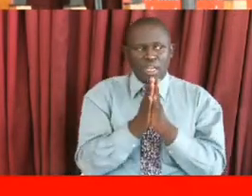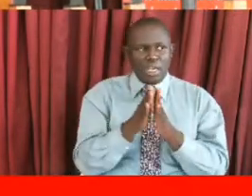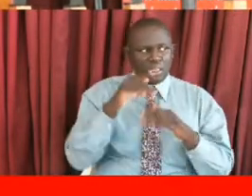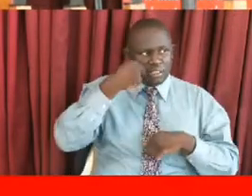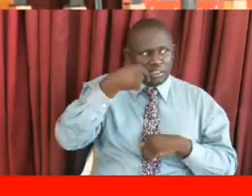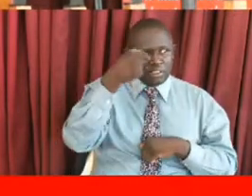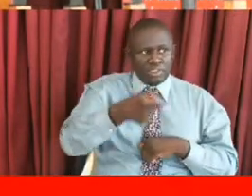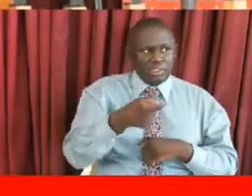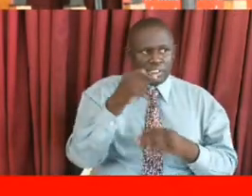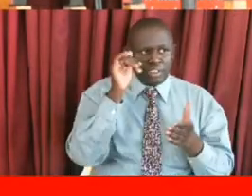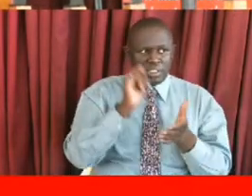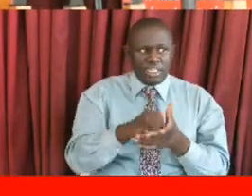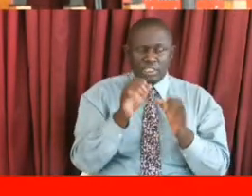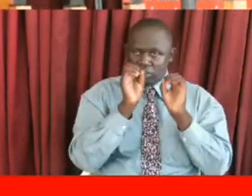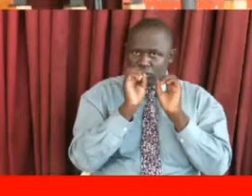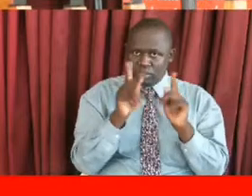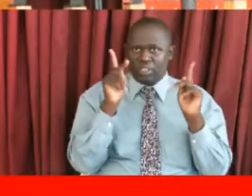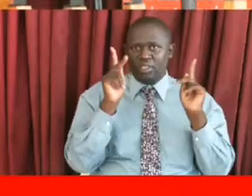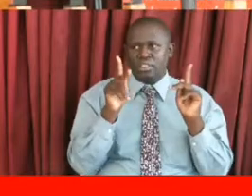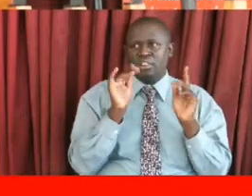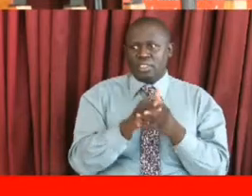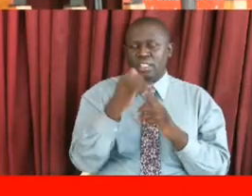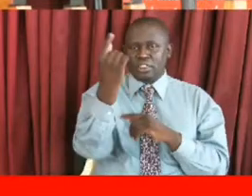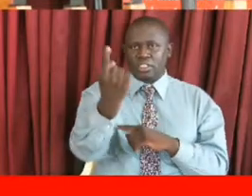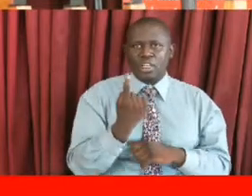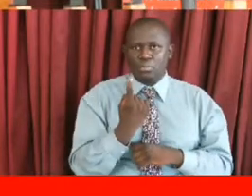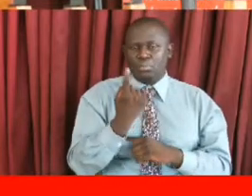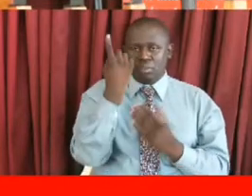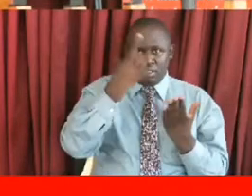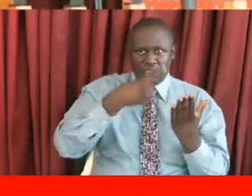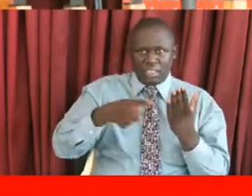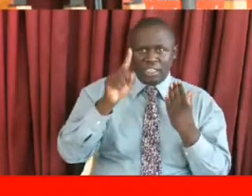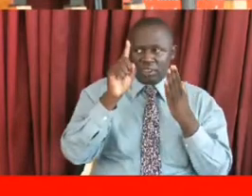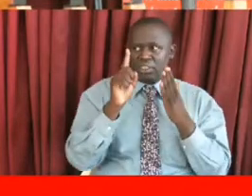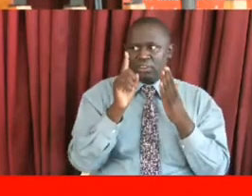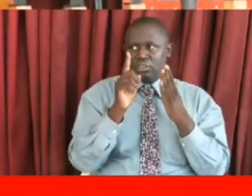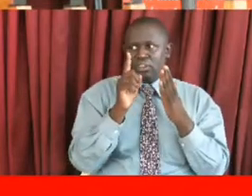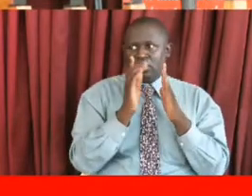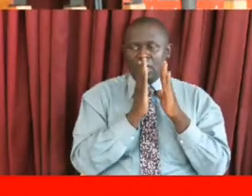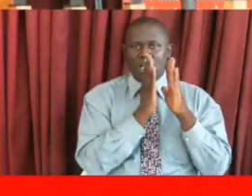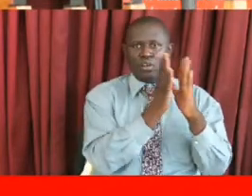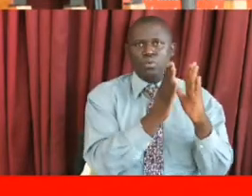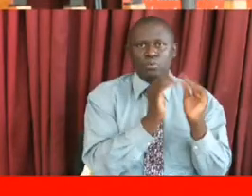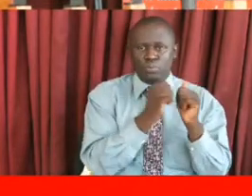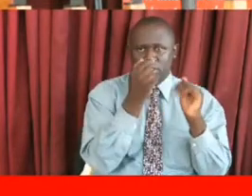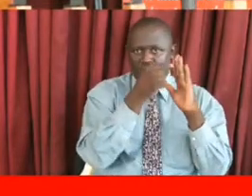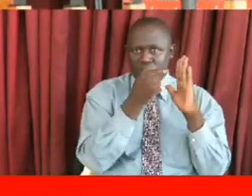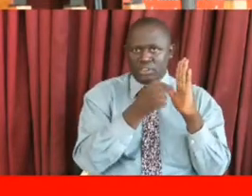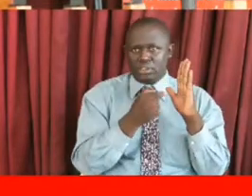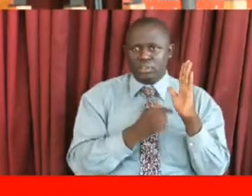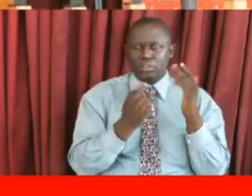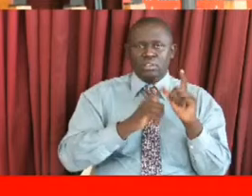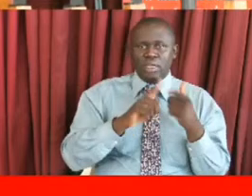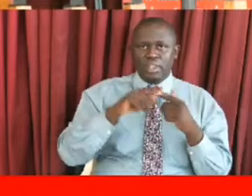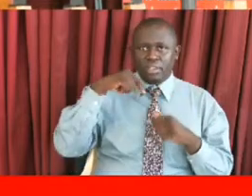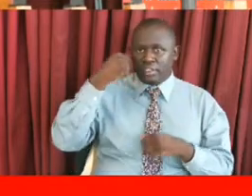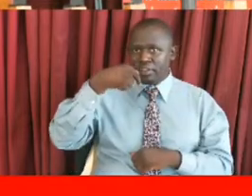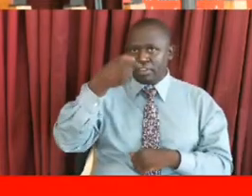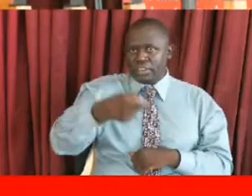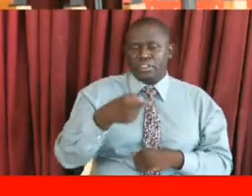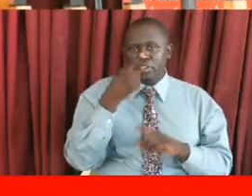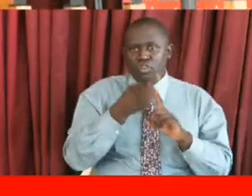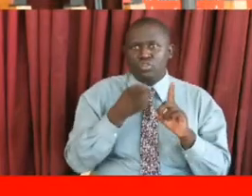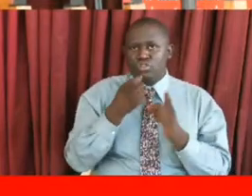says that is fine that comes right along with it then he says